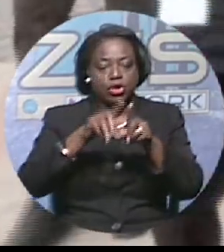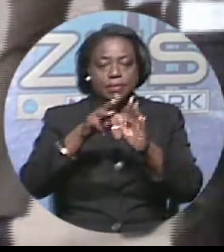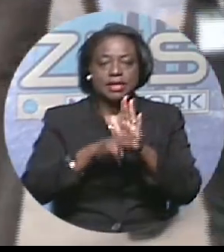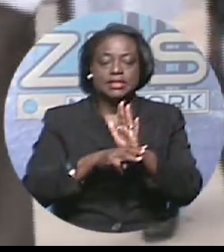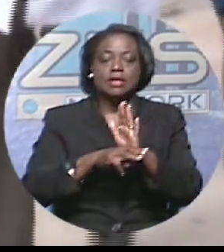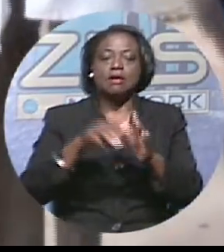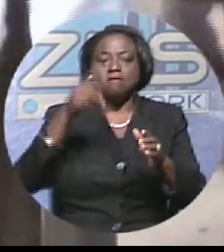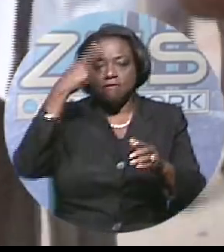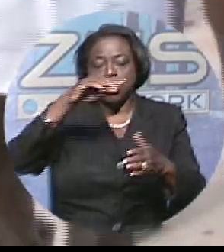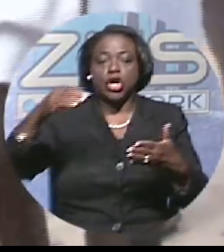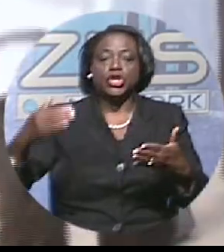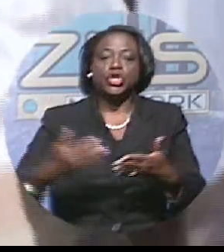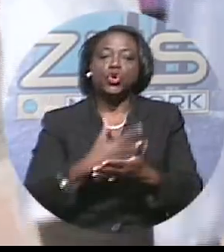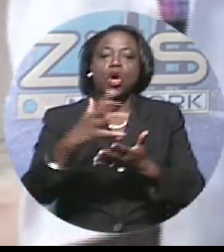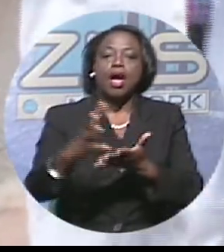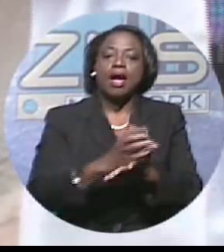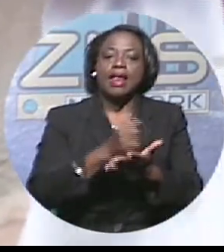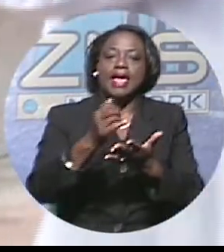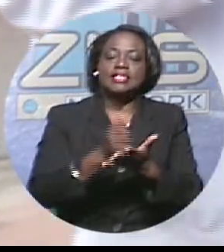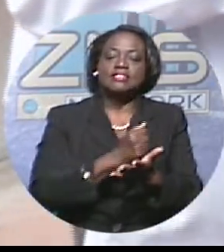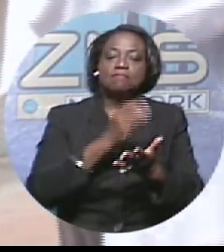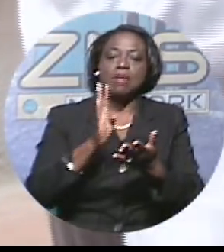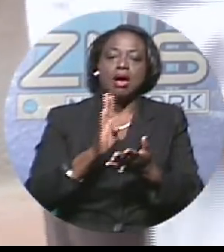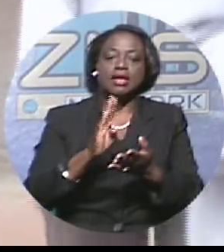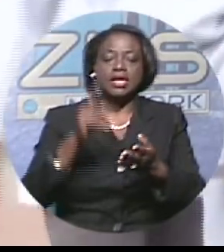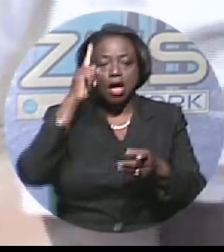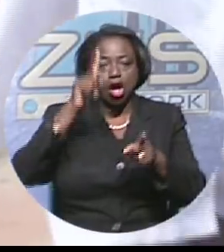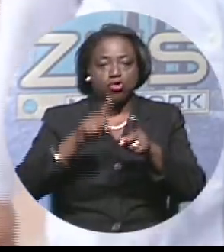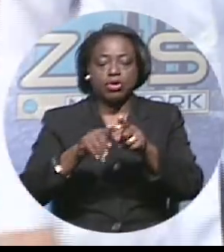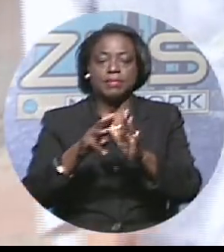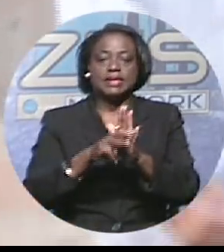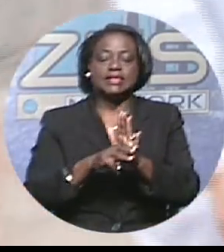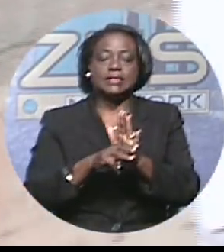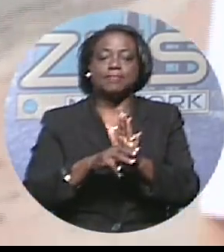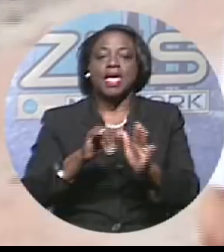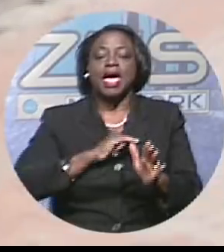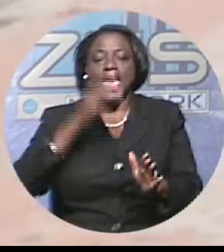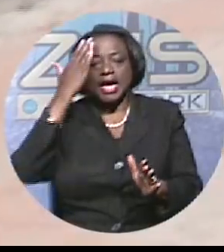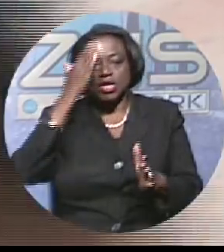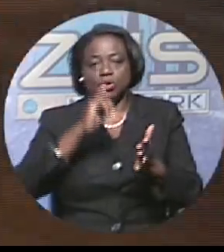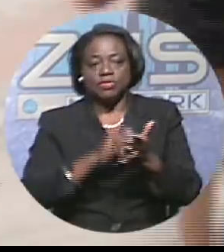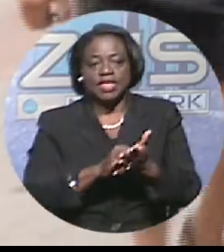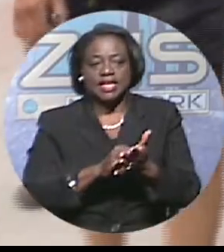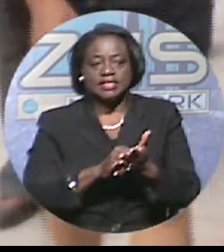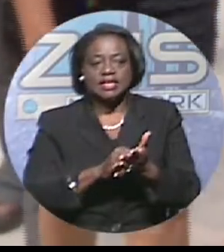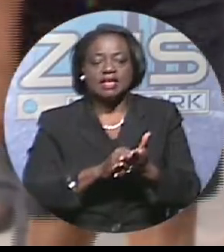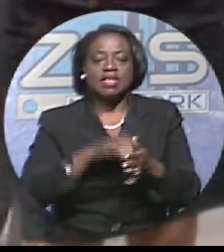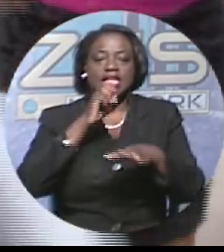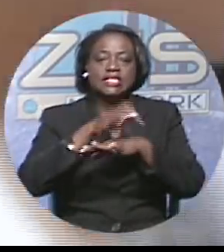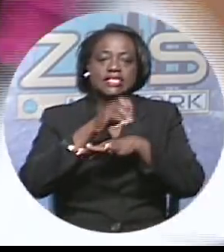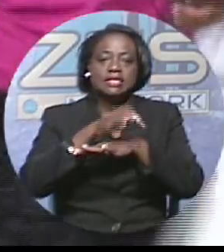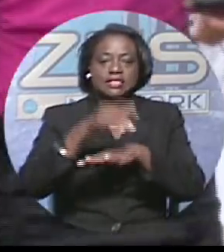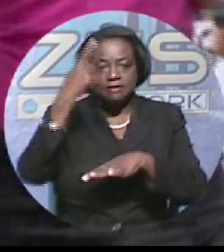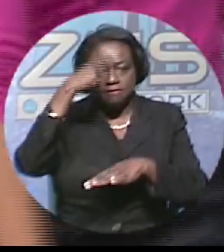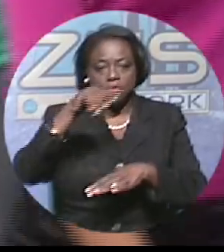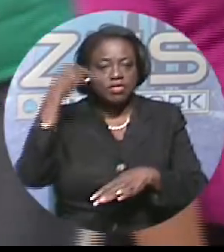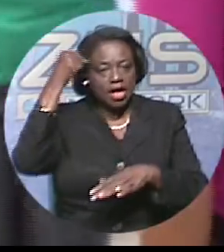collective bargaining agreement. I know for a fact that the lead consultant for the government would have